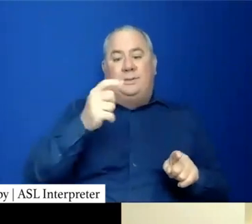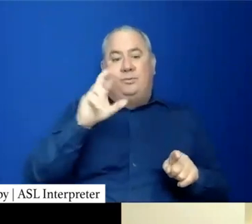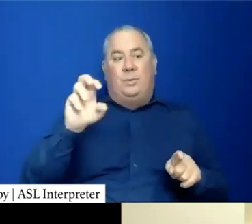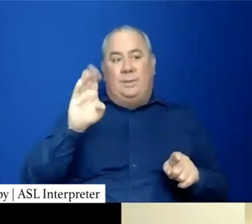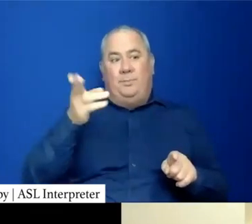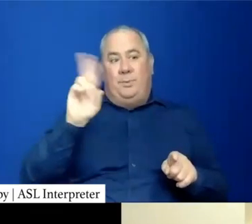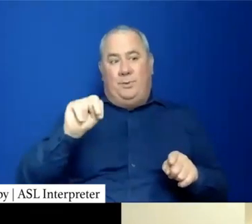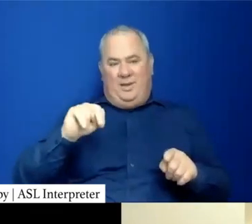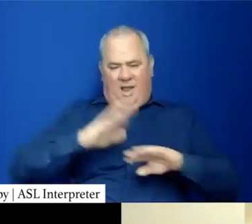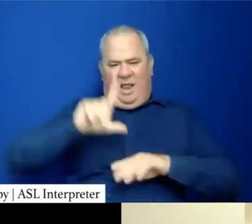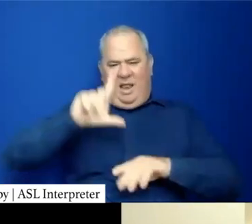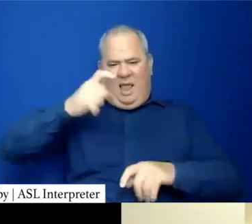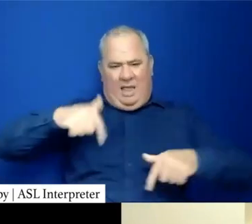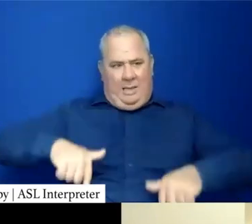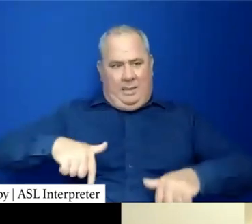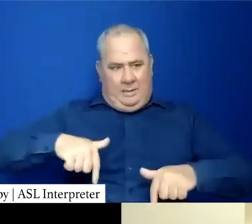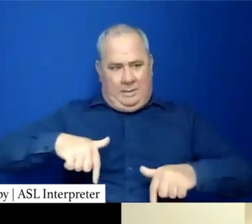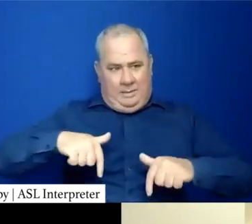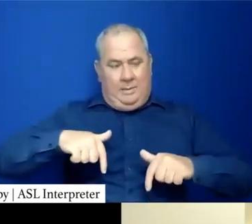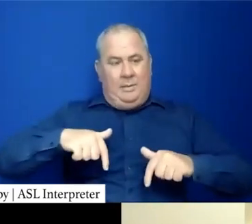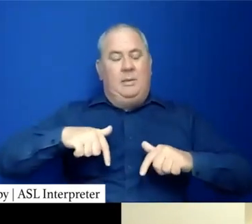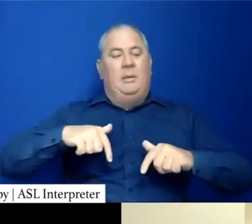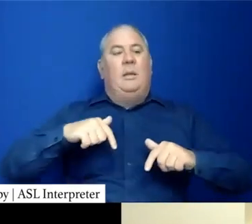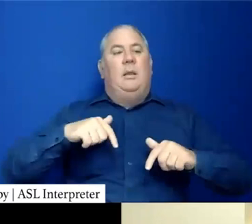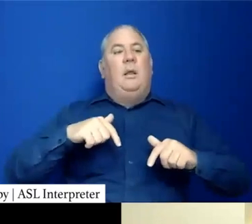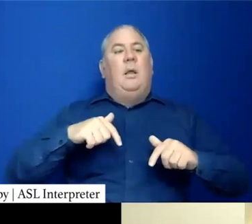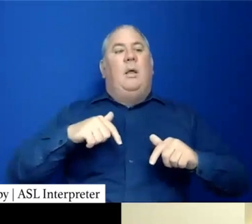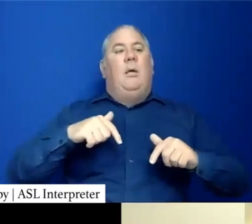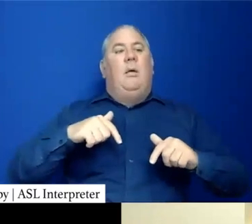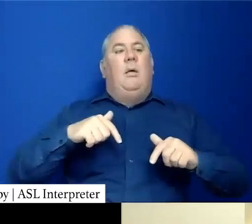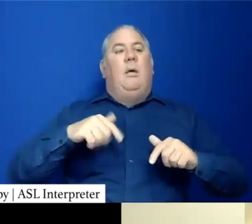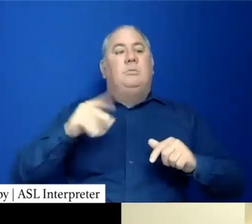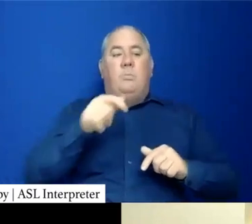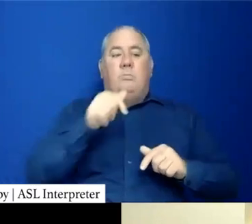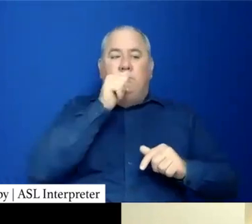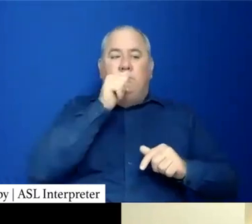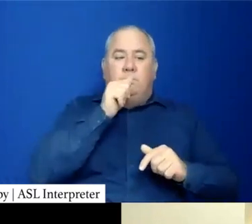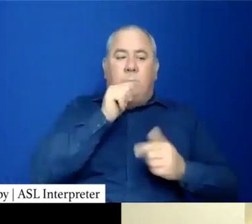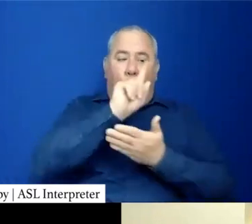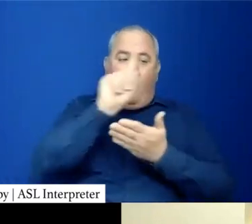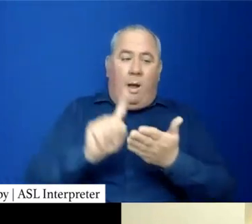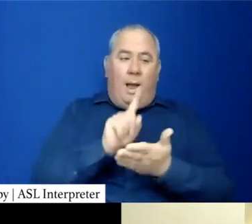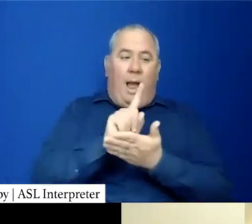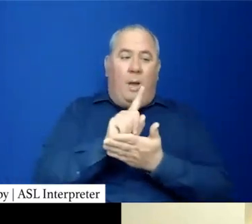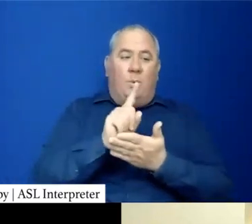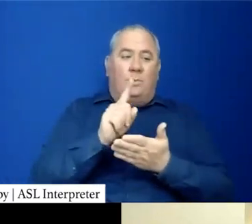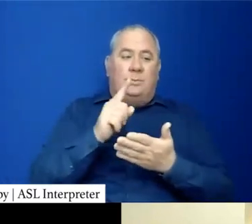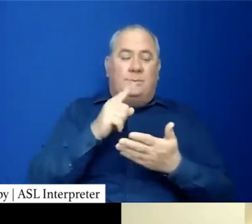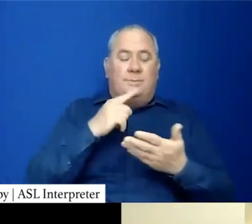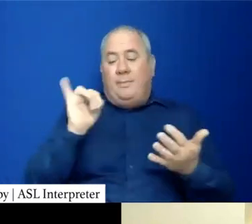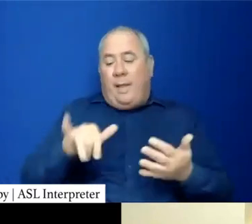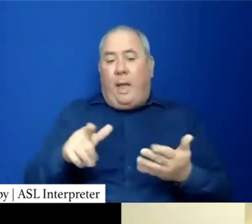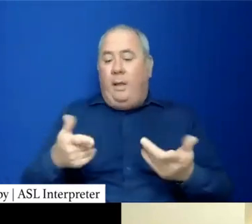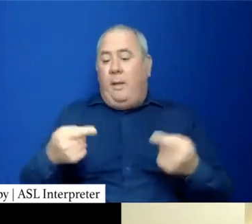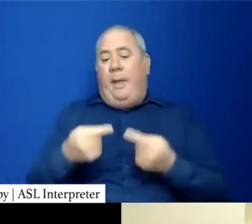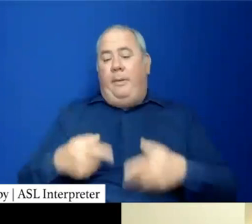it for like an hour or so because it was just another type of pain that she thought she should be able to like push through.